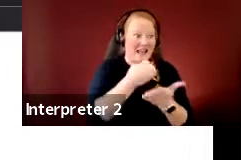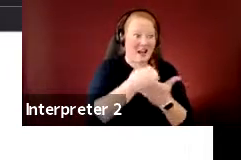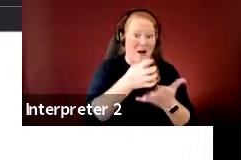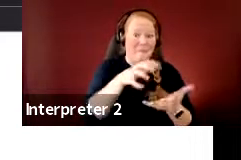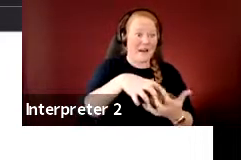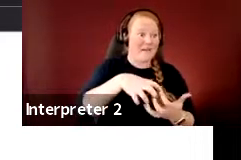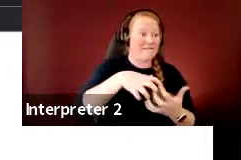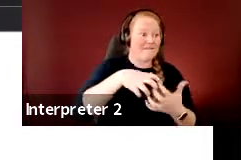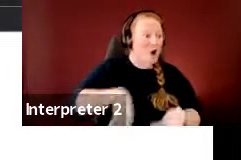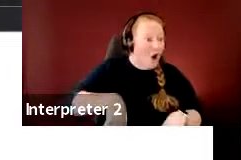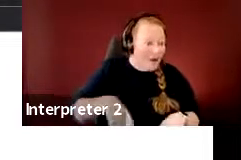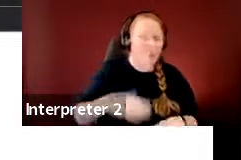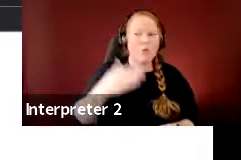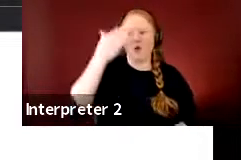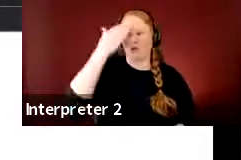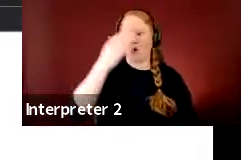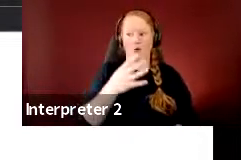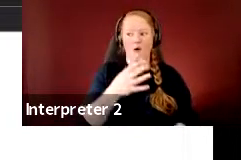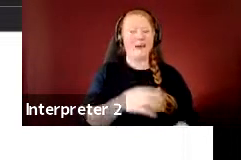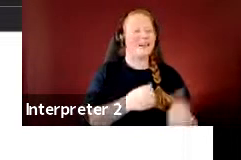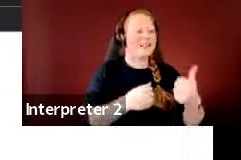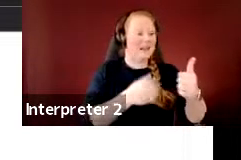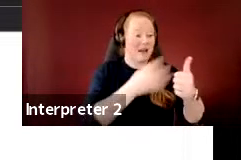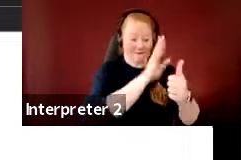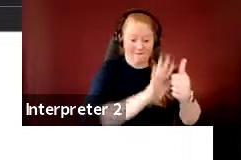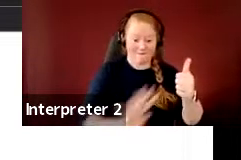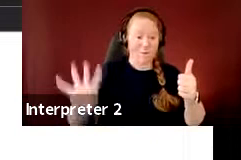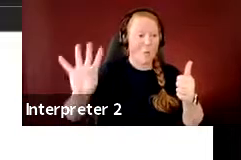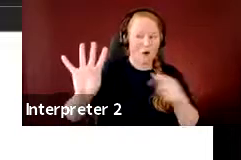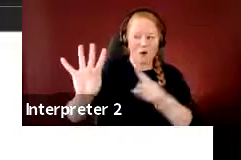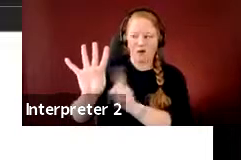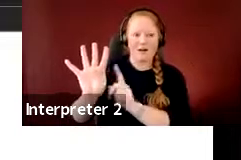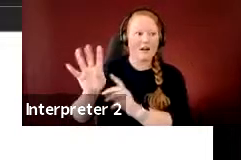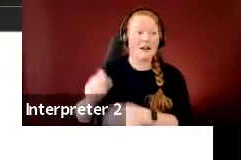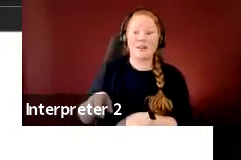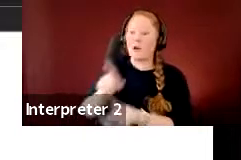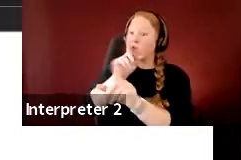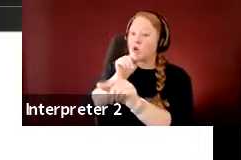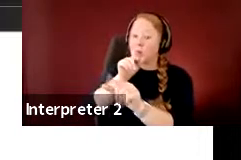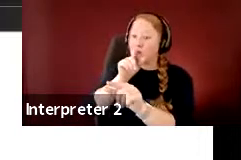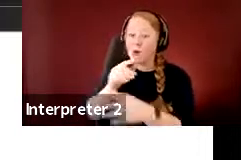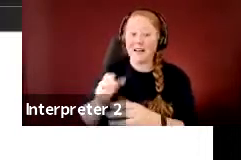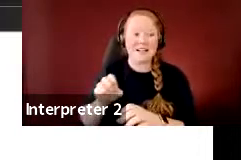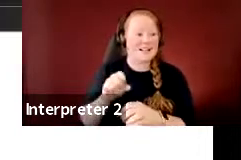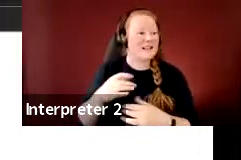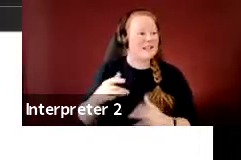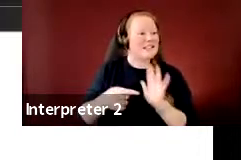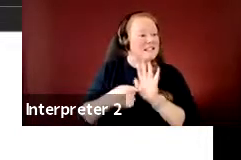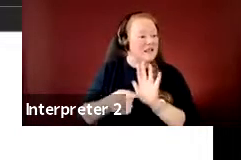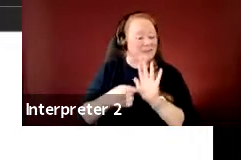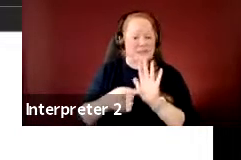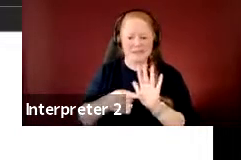4 in 10 adults reported symptoms of anxiety and depression during the pandemic.